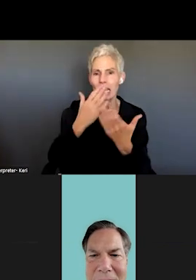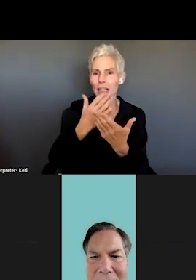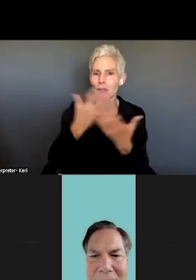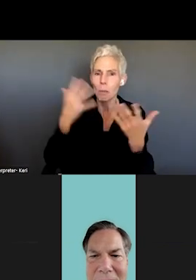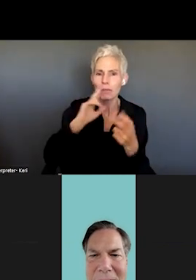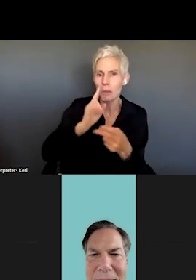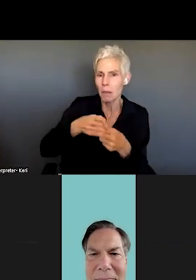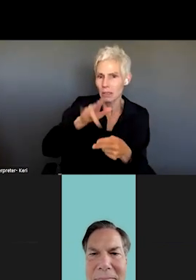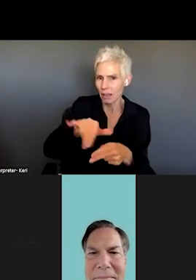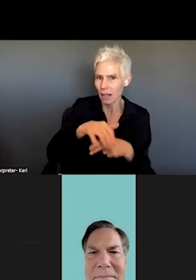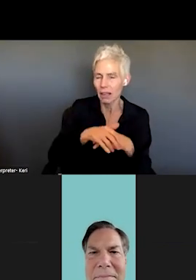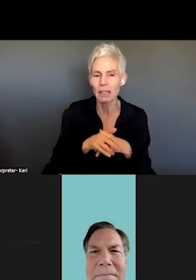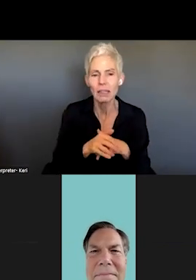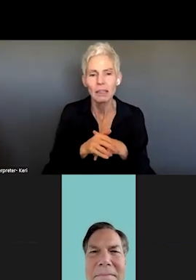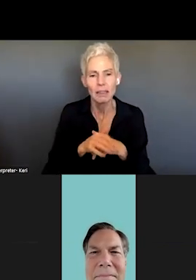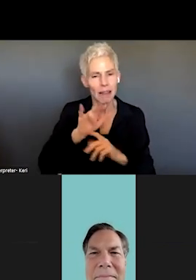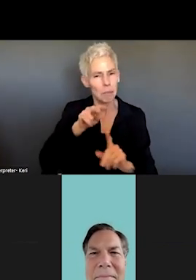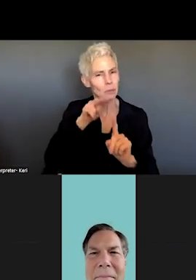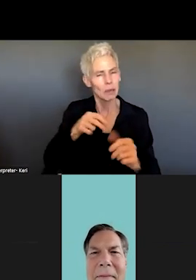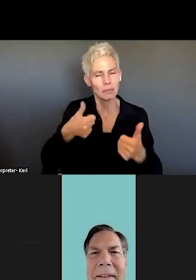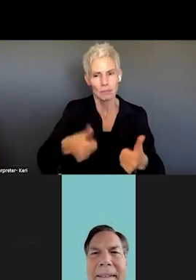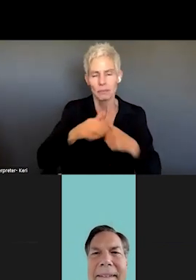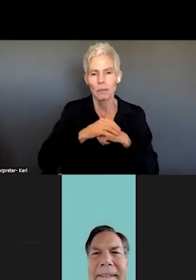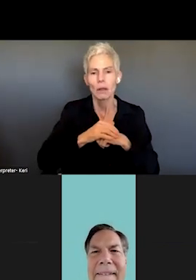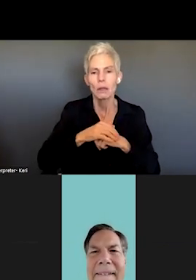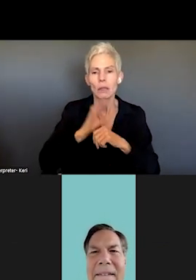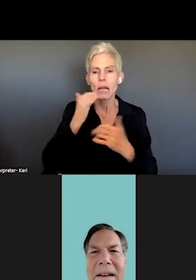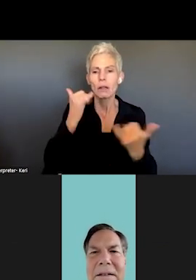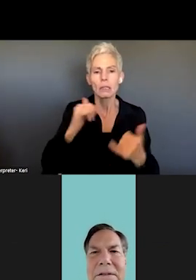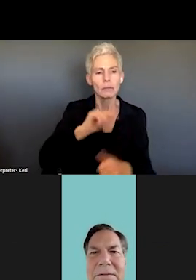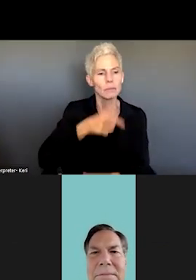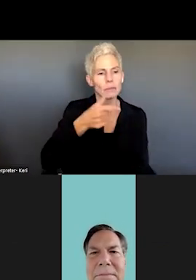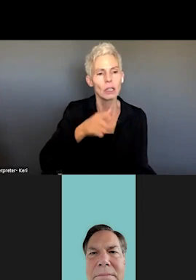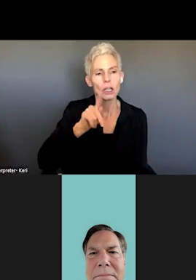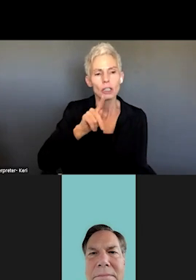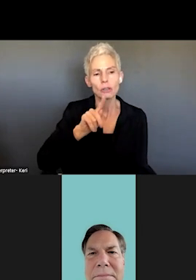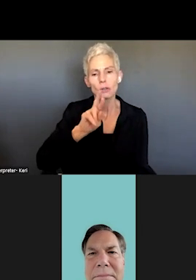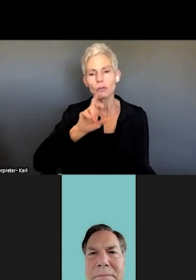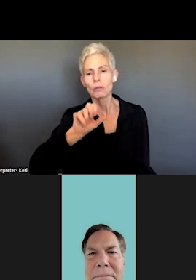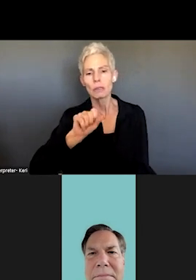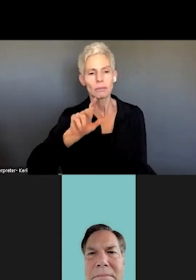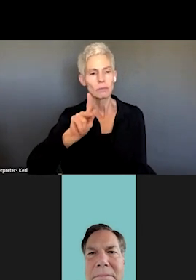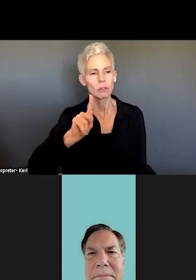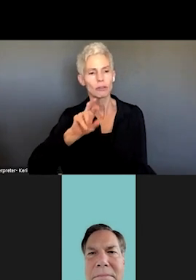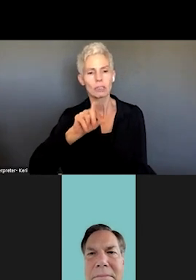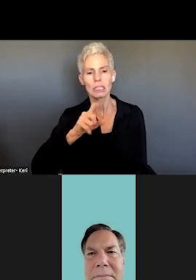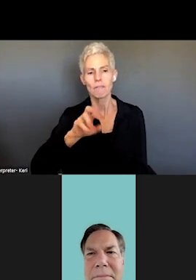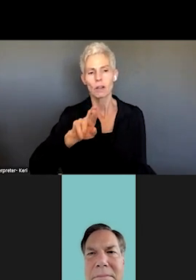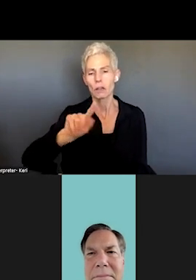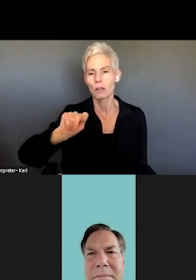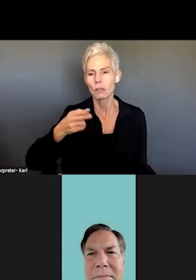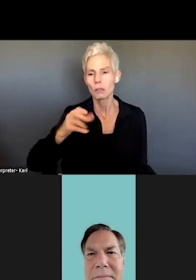that that perspective. And let's go to Chris Thompson, please. Hi, Chris, everybody. go Thank ahead.